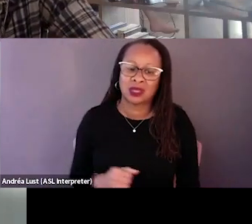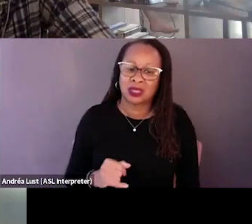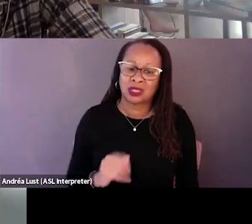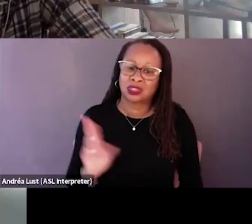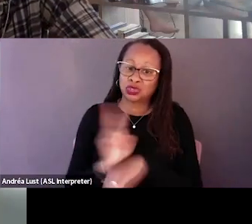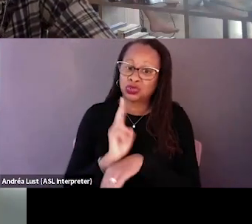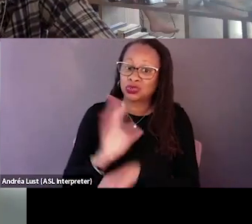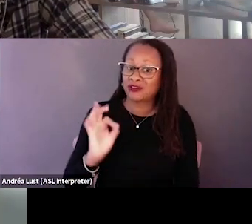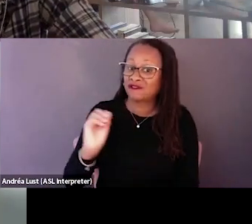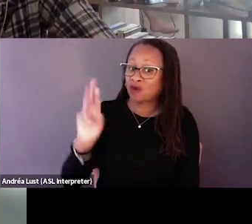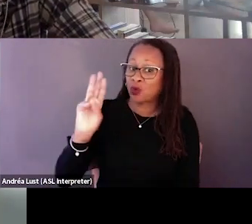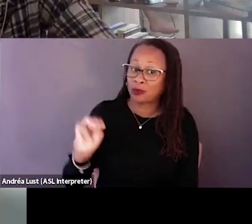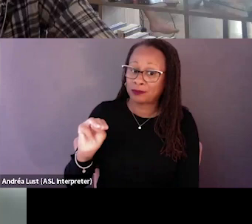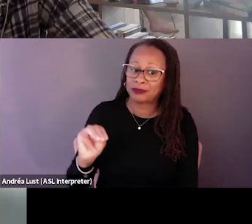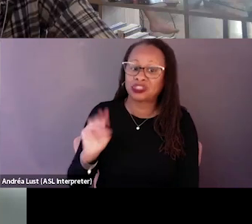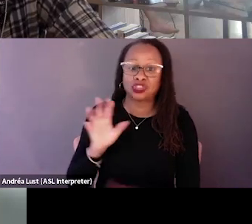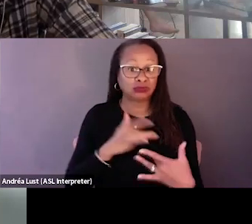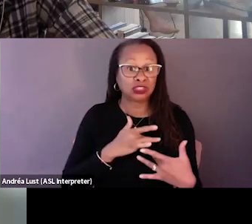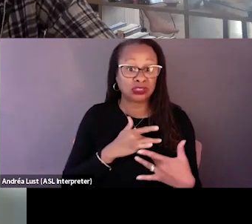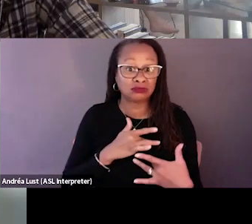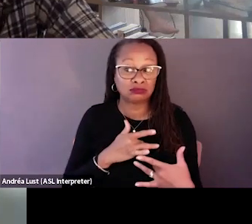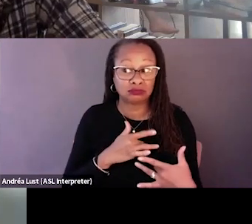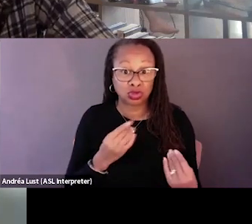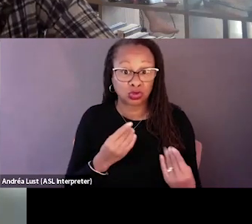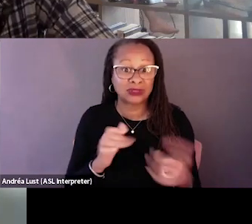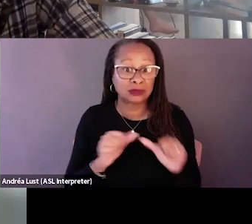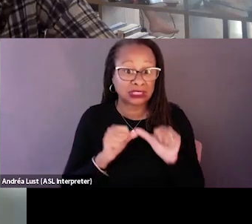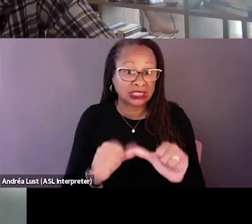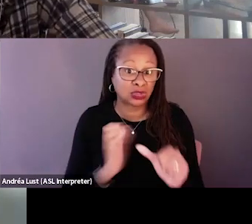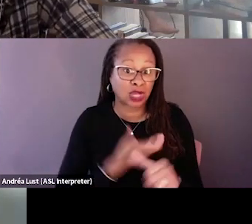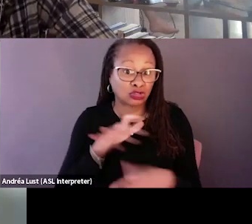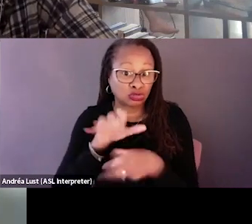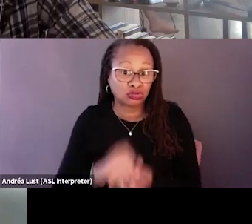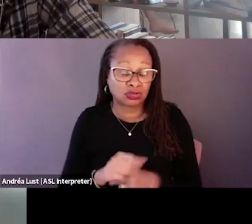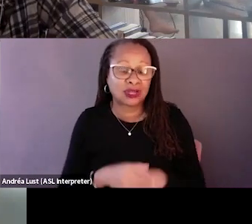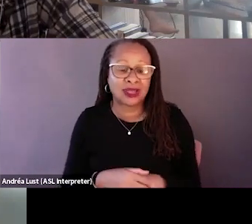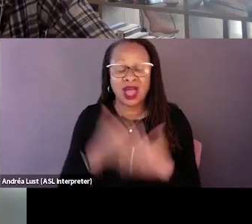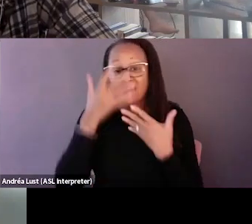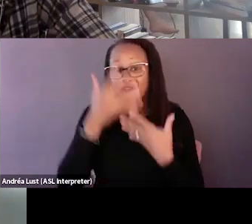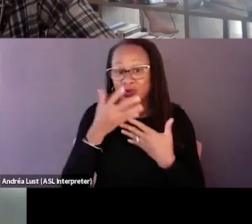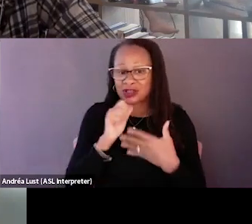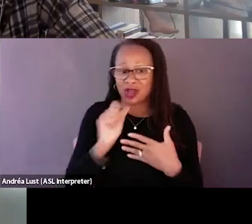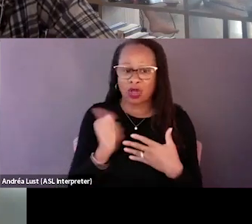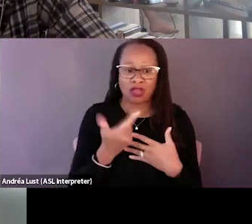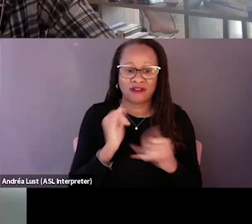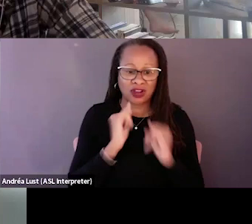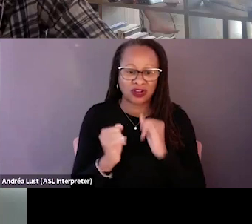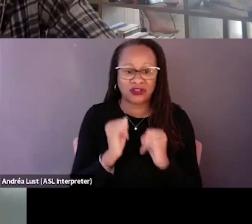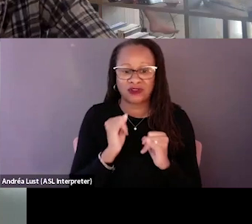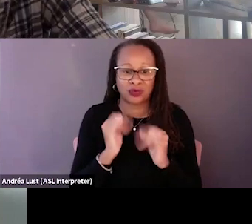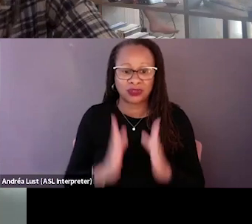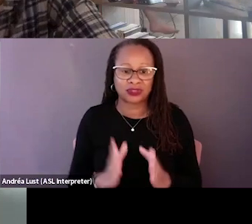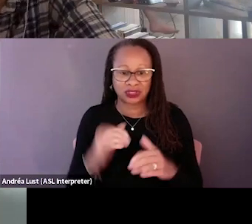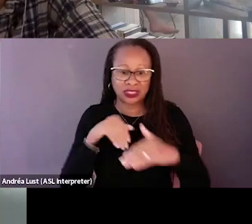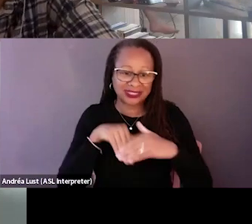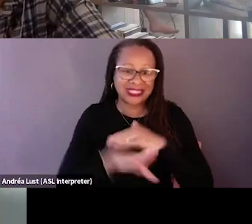using the form. She's continuing a tradition, right? Right. Unfortunately, not all of our interviews were able to come into